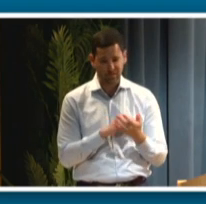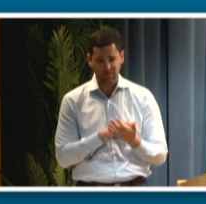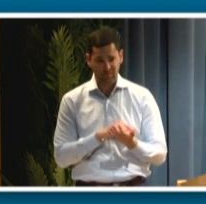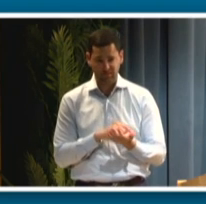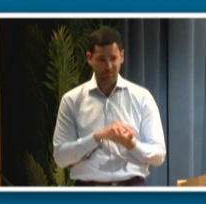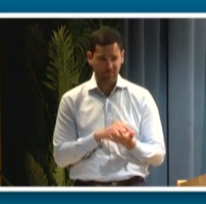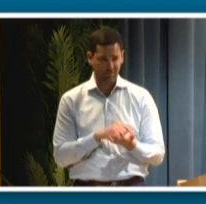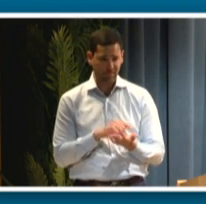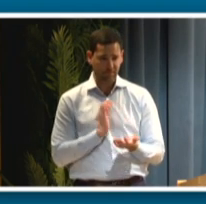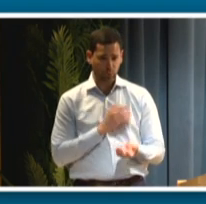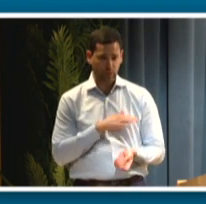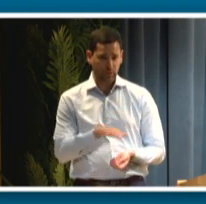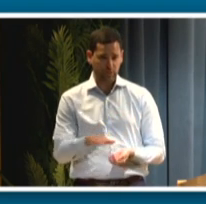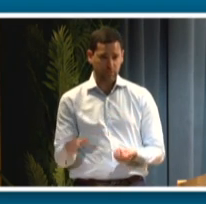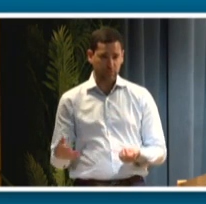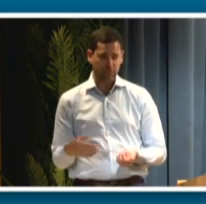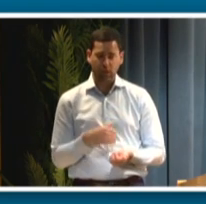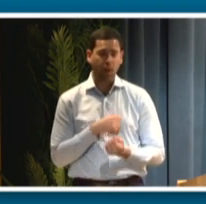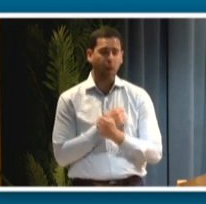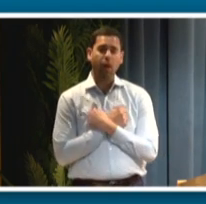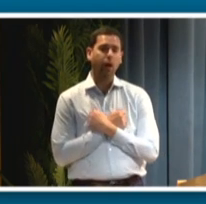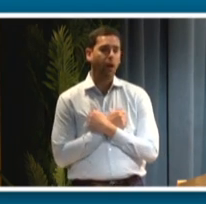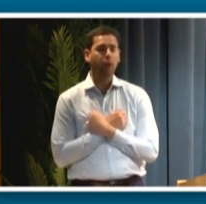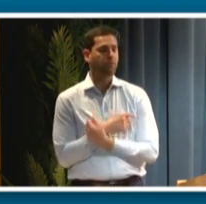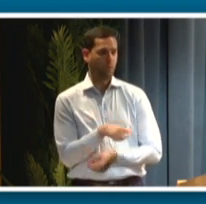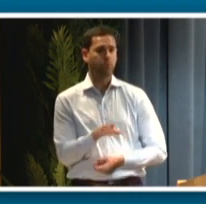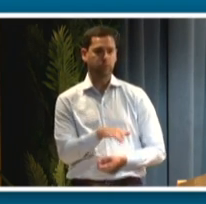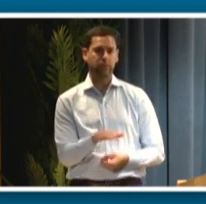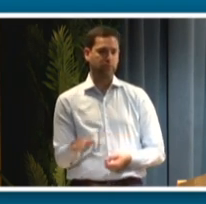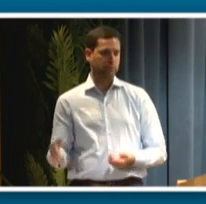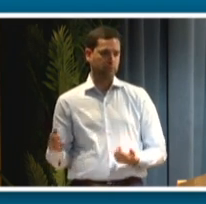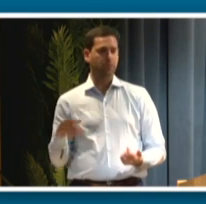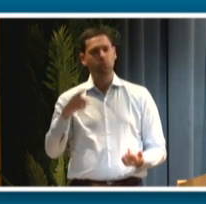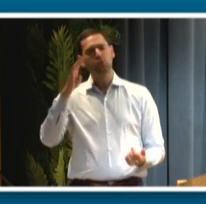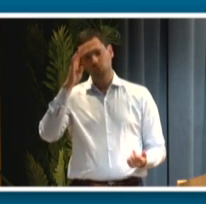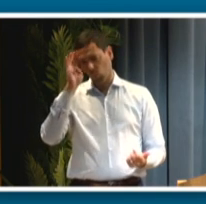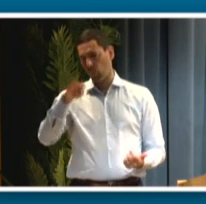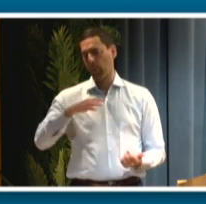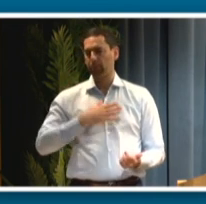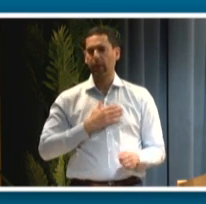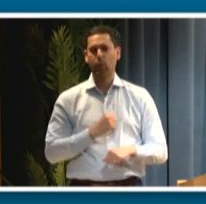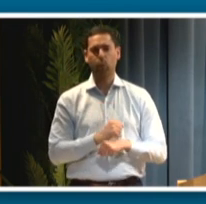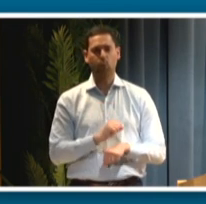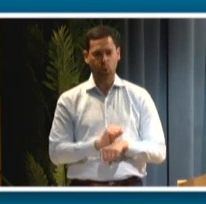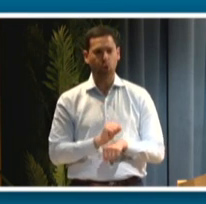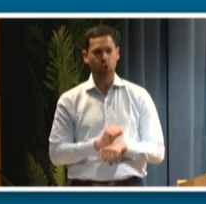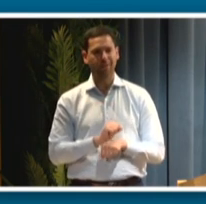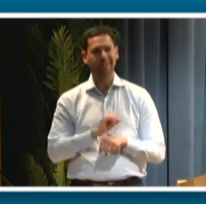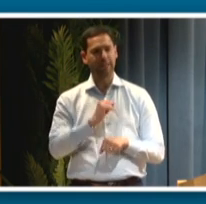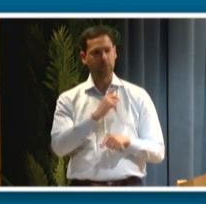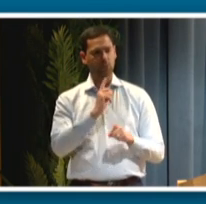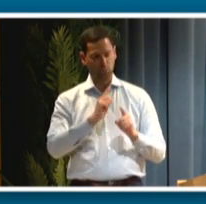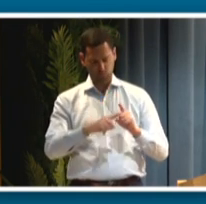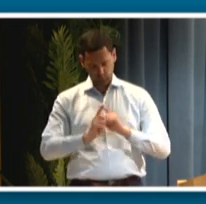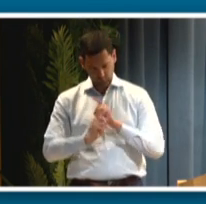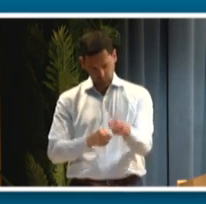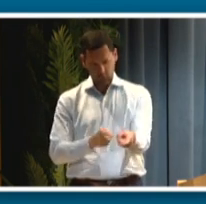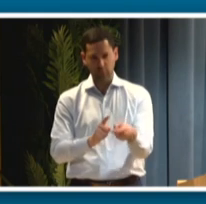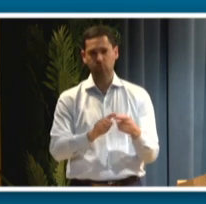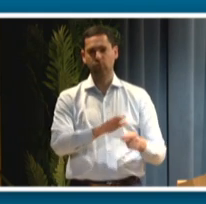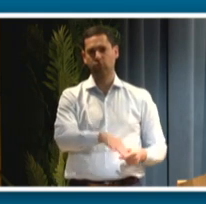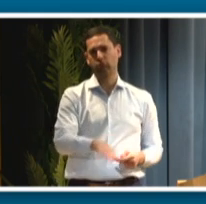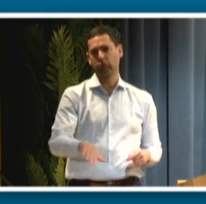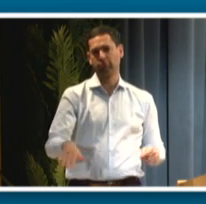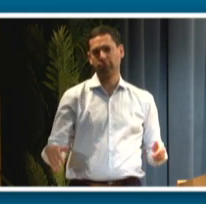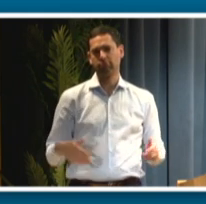kids. Really do. And anybody who knows me knows that this work is coming from a place of sheer passion for our children, right? I don't have to do this no more. I